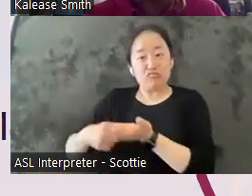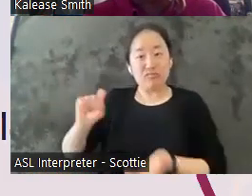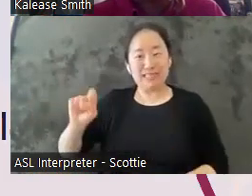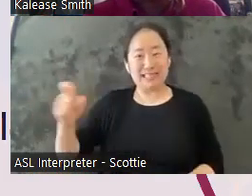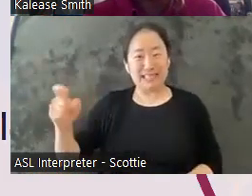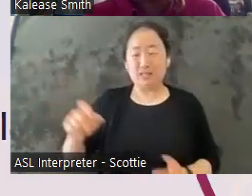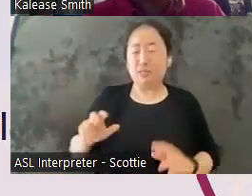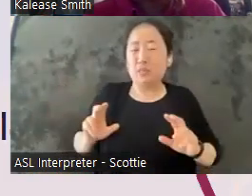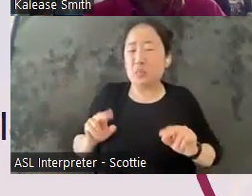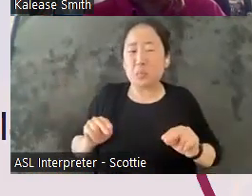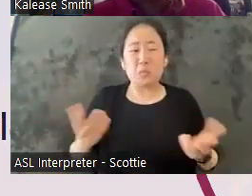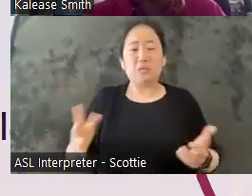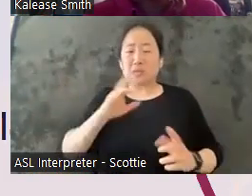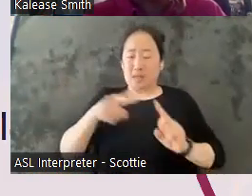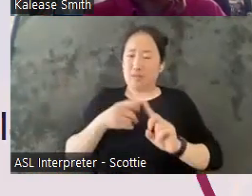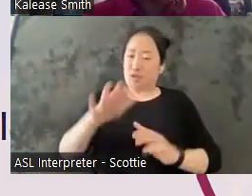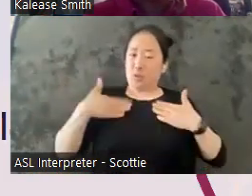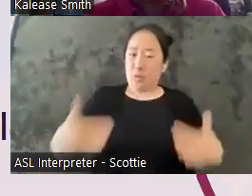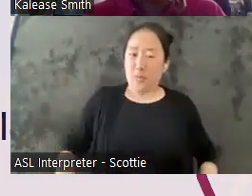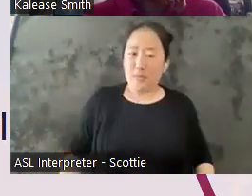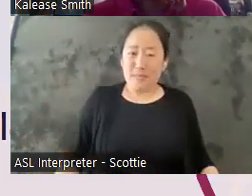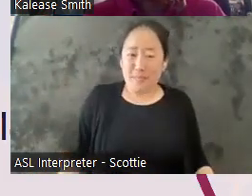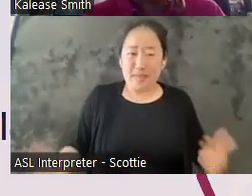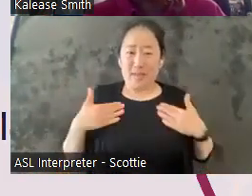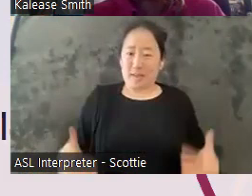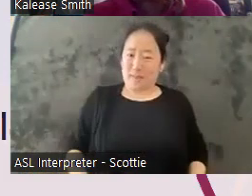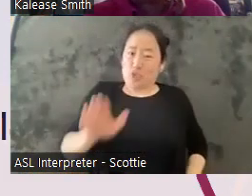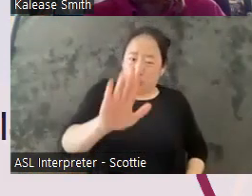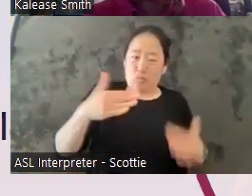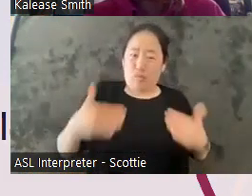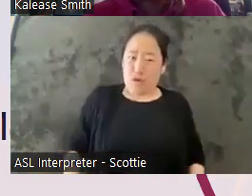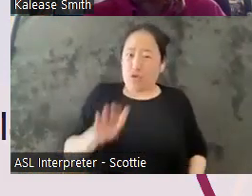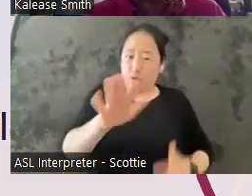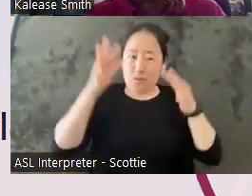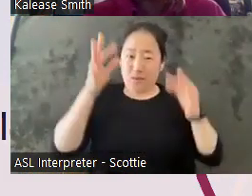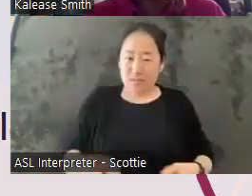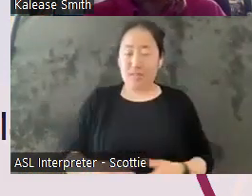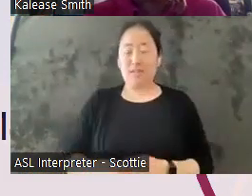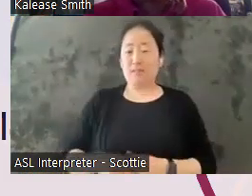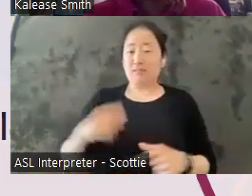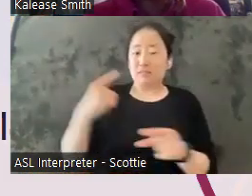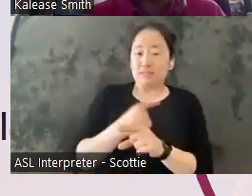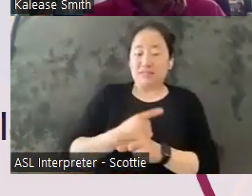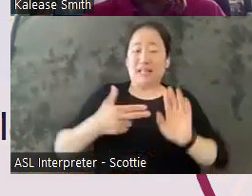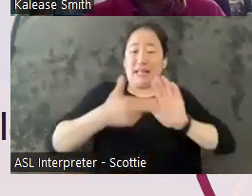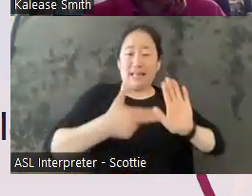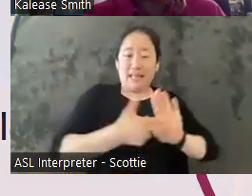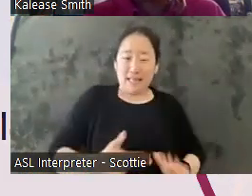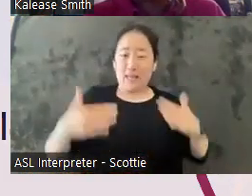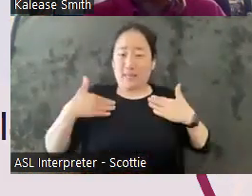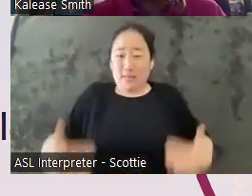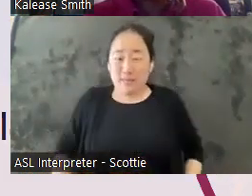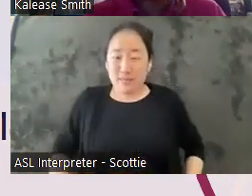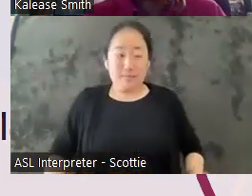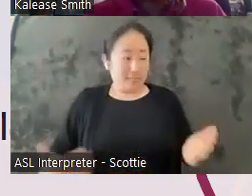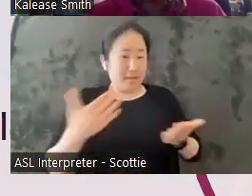our body parts accurately, right? As you were saying as well, Khalees, just really being grounded in some of